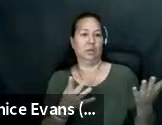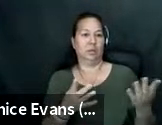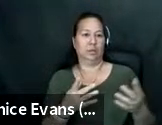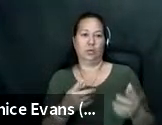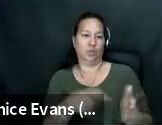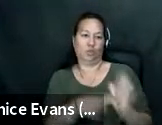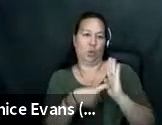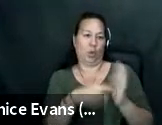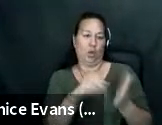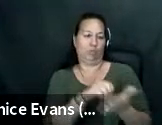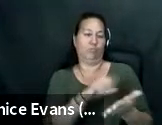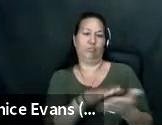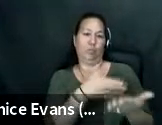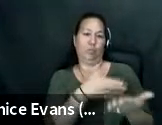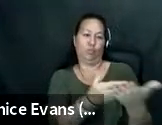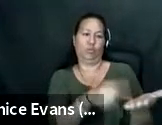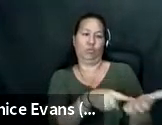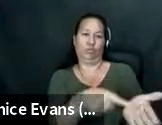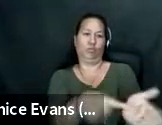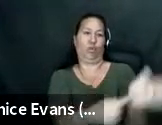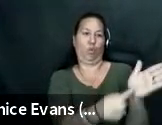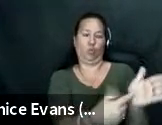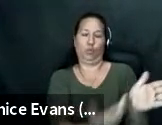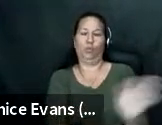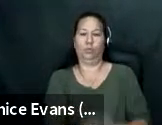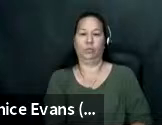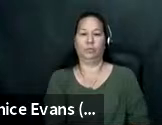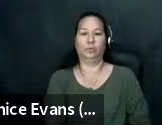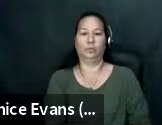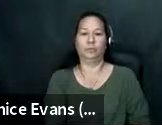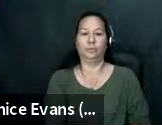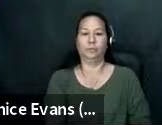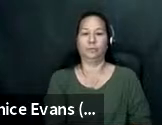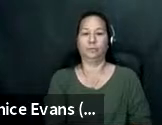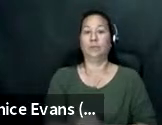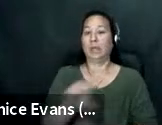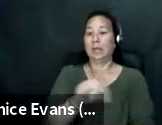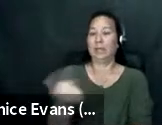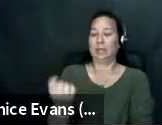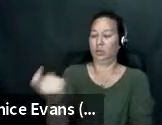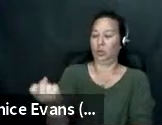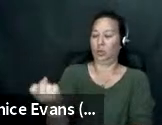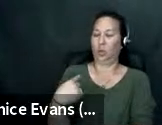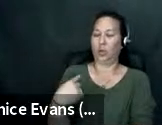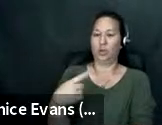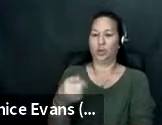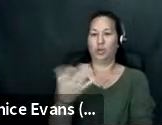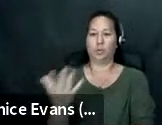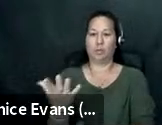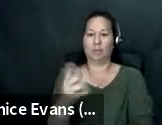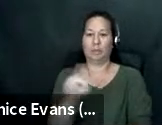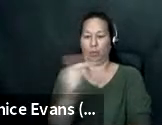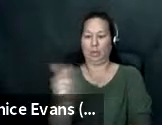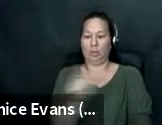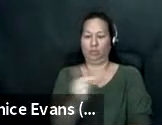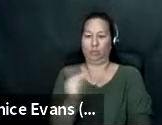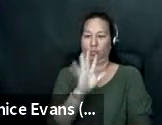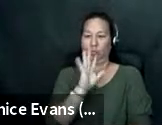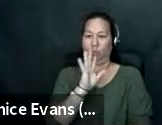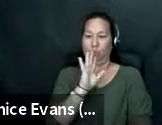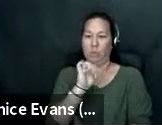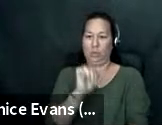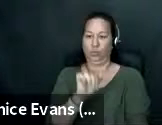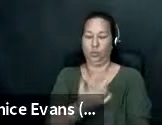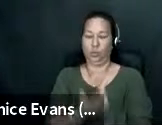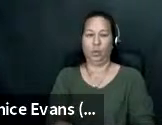There's a question that's come up, and I don't know who this might be one that all of you want to say a little bit about, but there's a question about